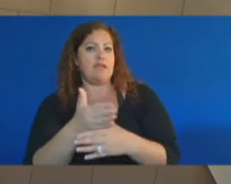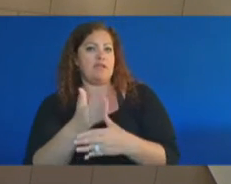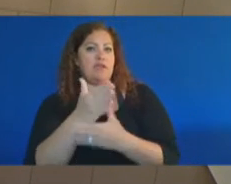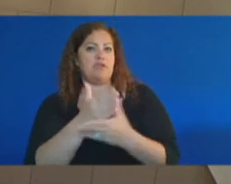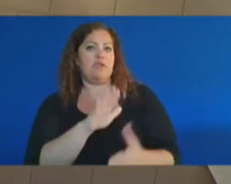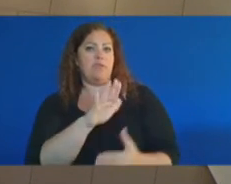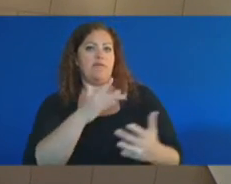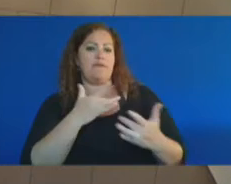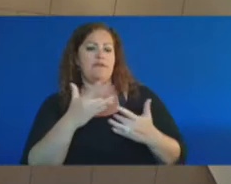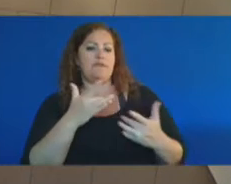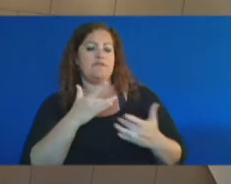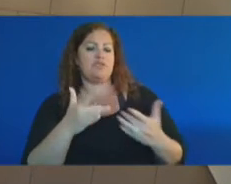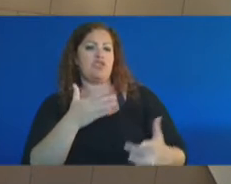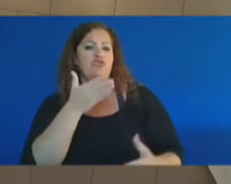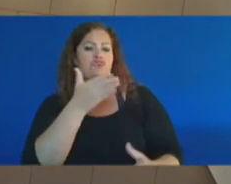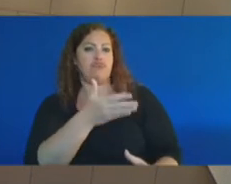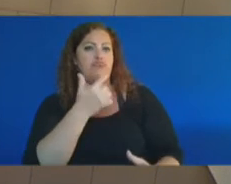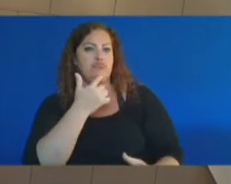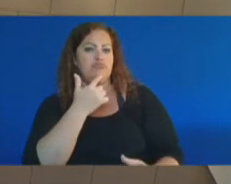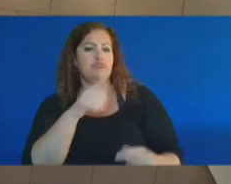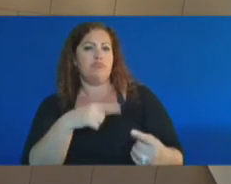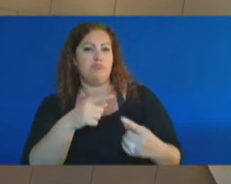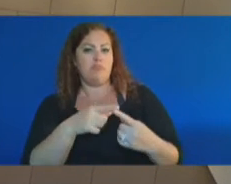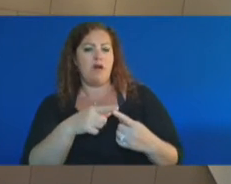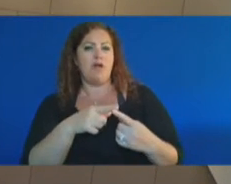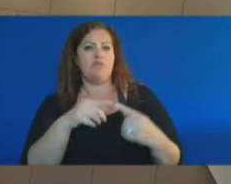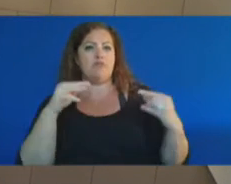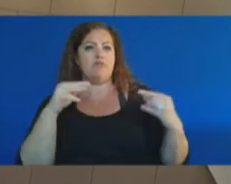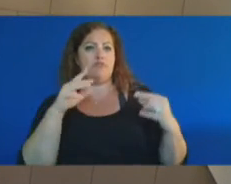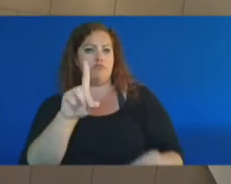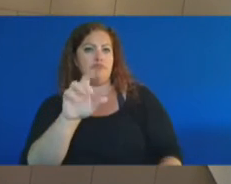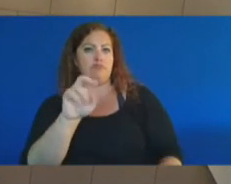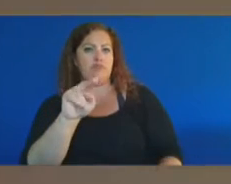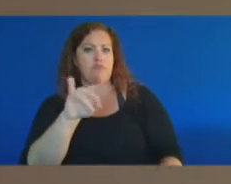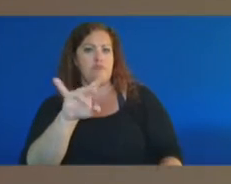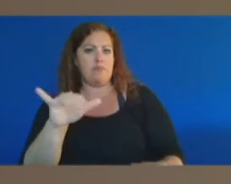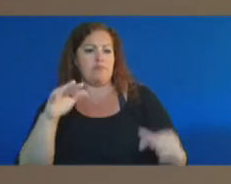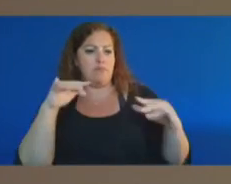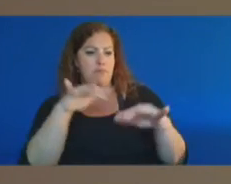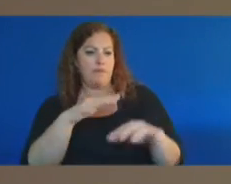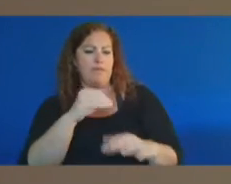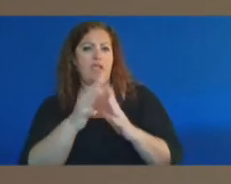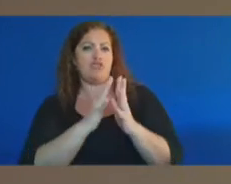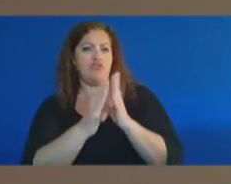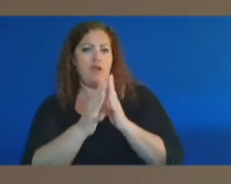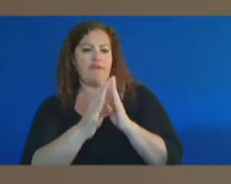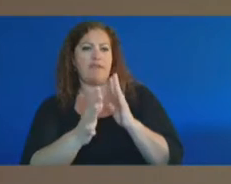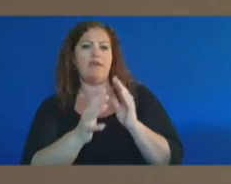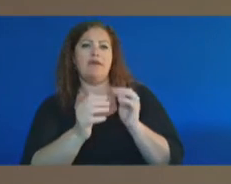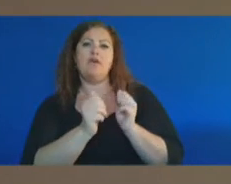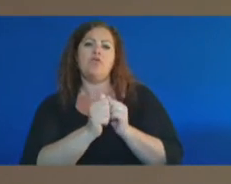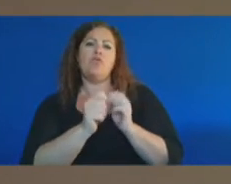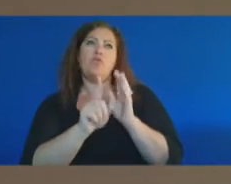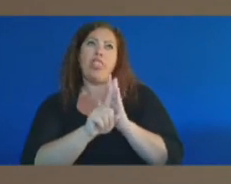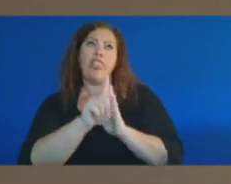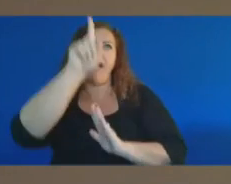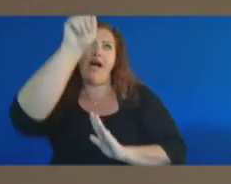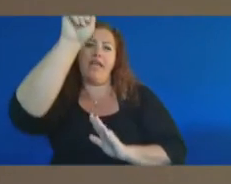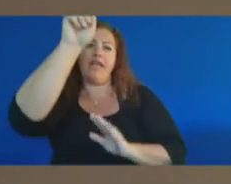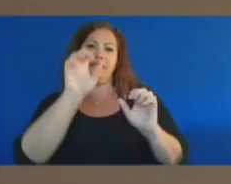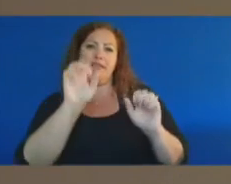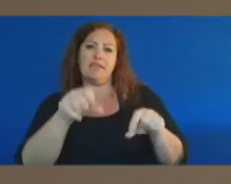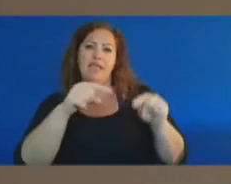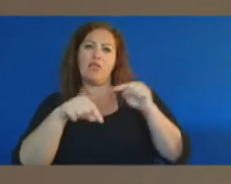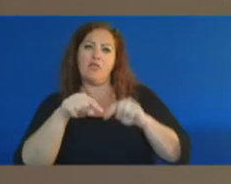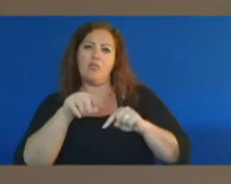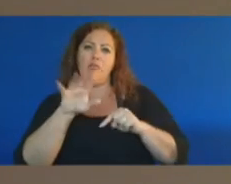that Miss Anderson raised around density and traffic uh in terms of the height can you go back to the slide where you had